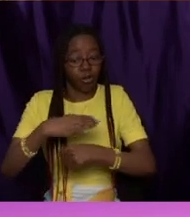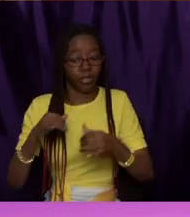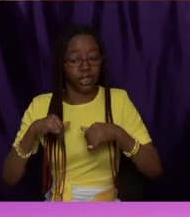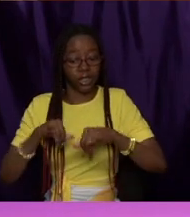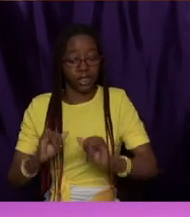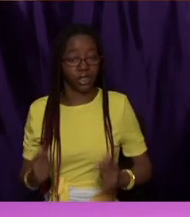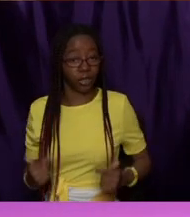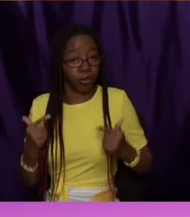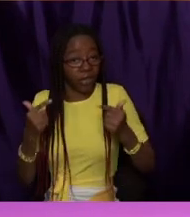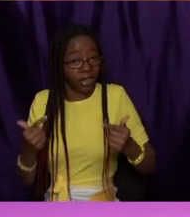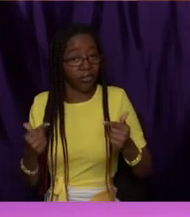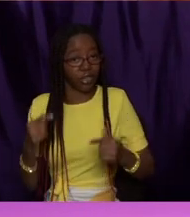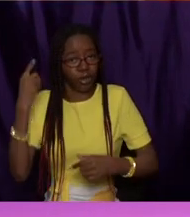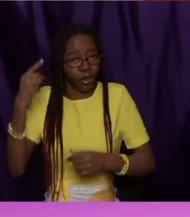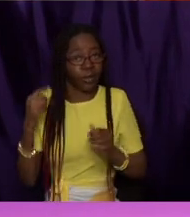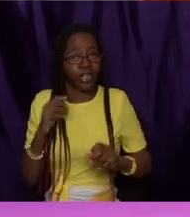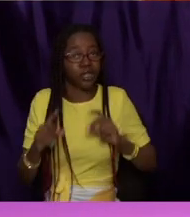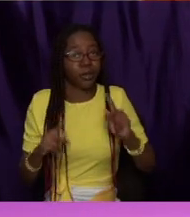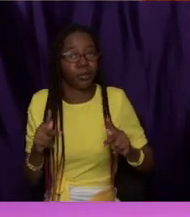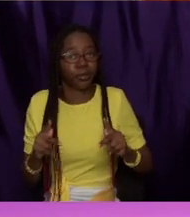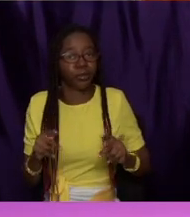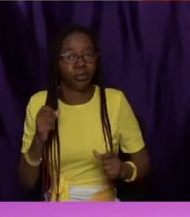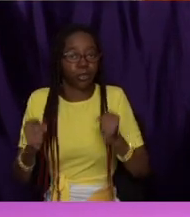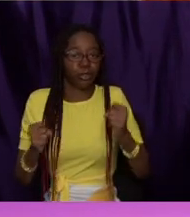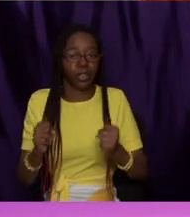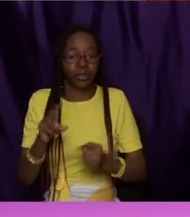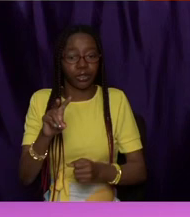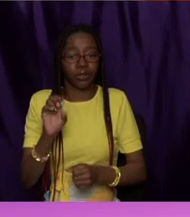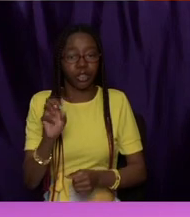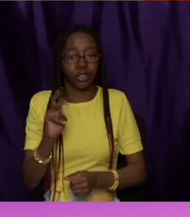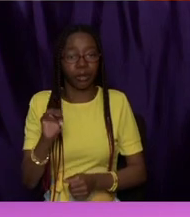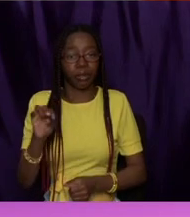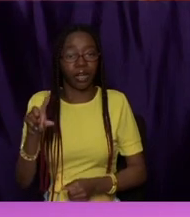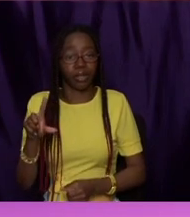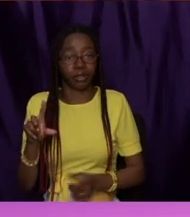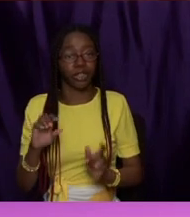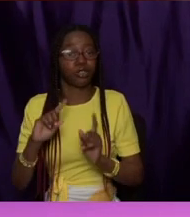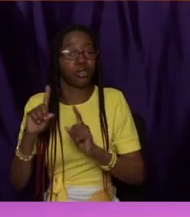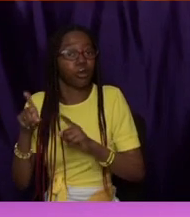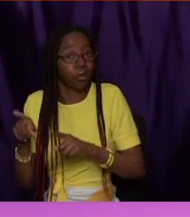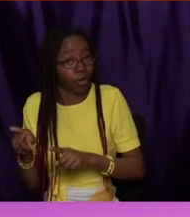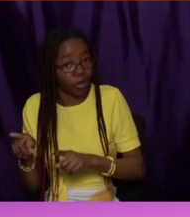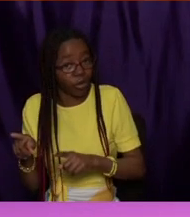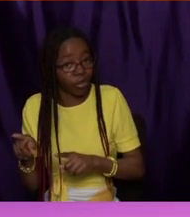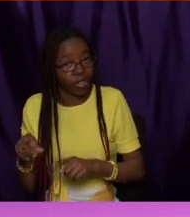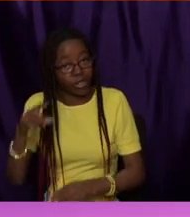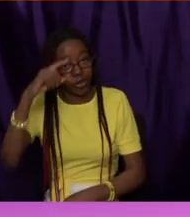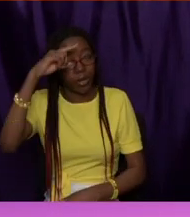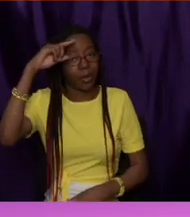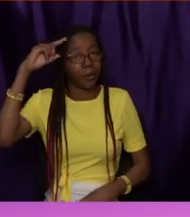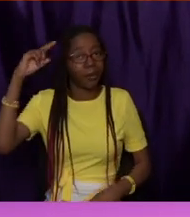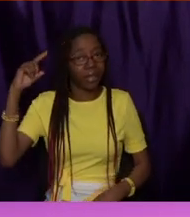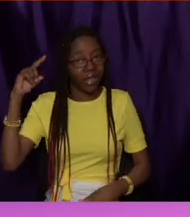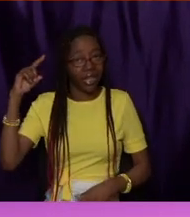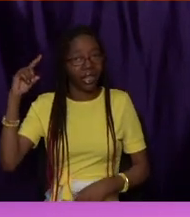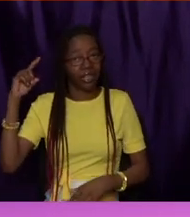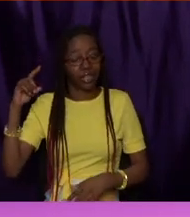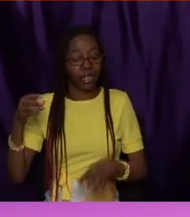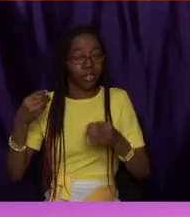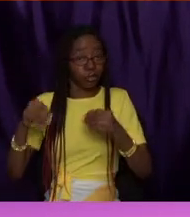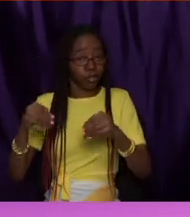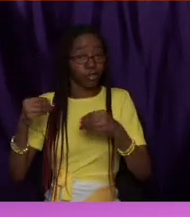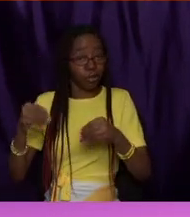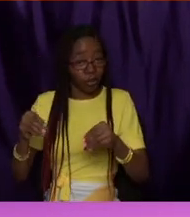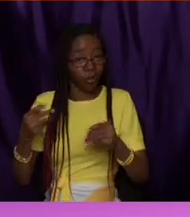everywhere. Crazy folk who'll drive 200 miles to go to a black supermarket